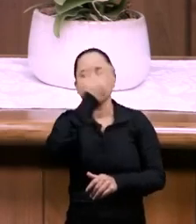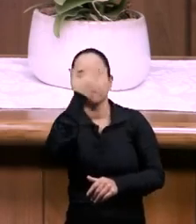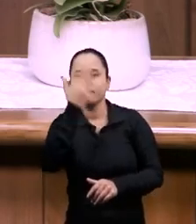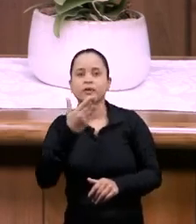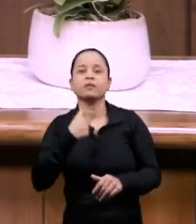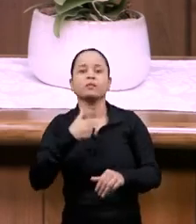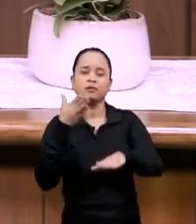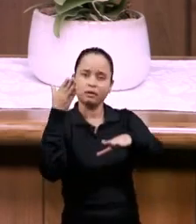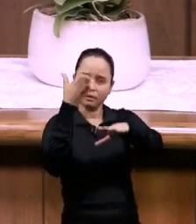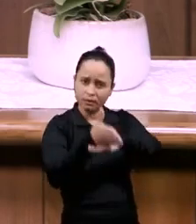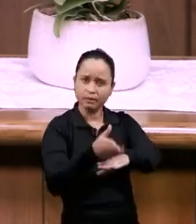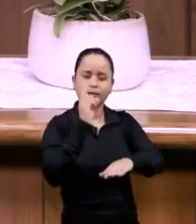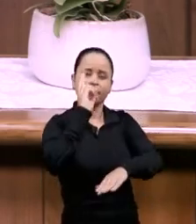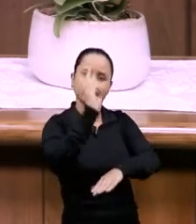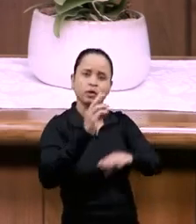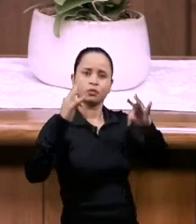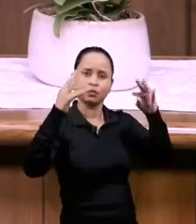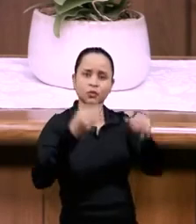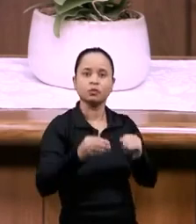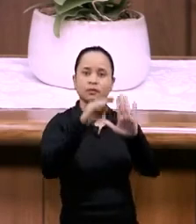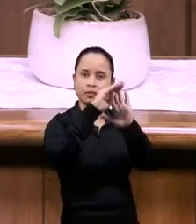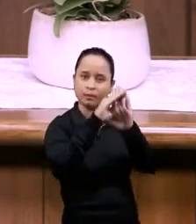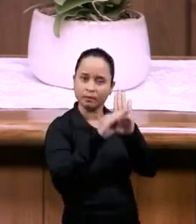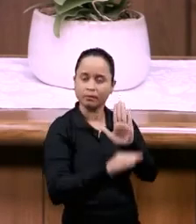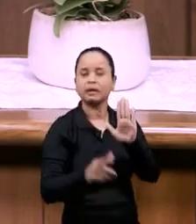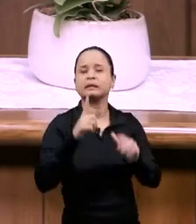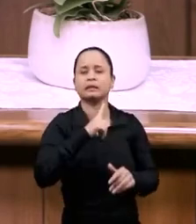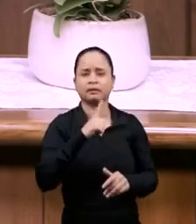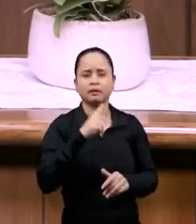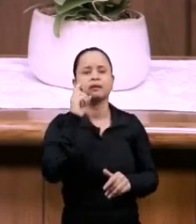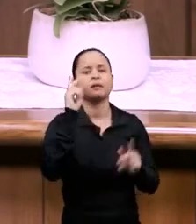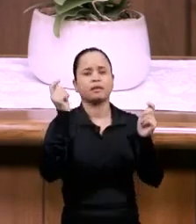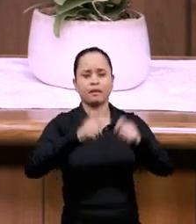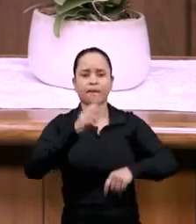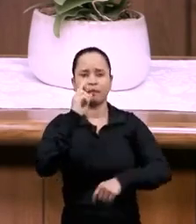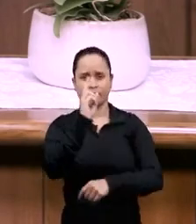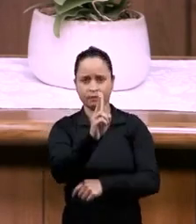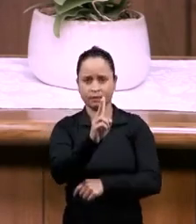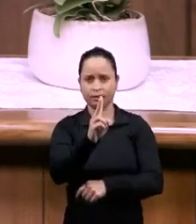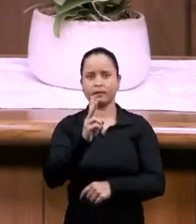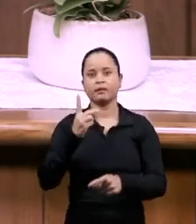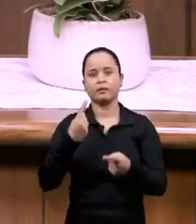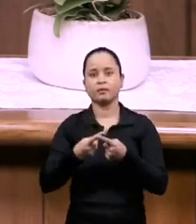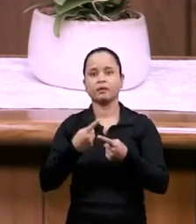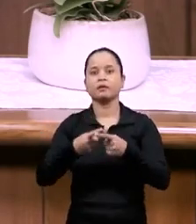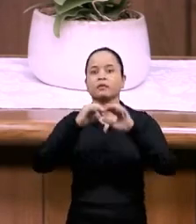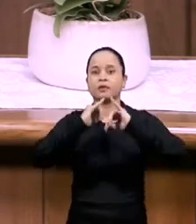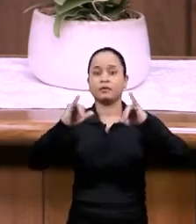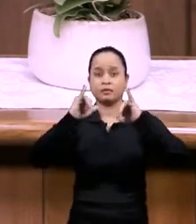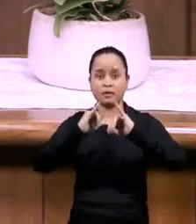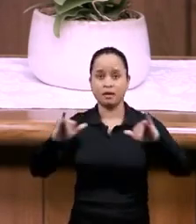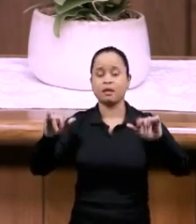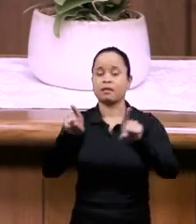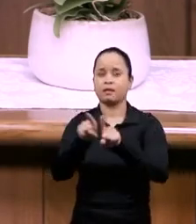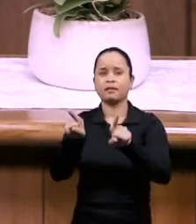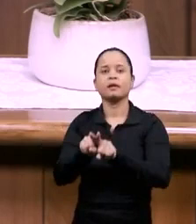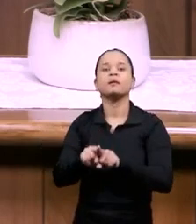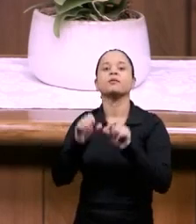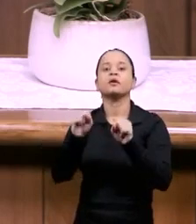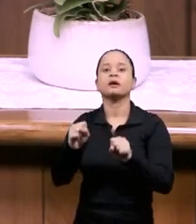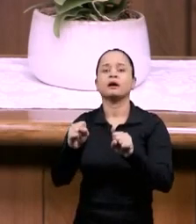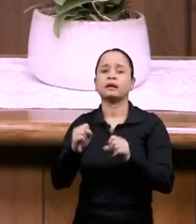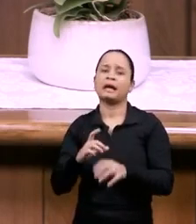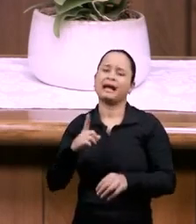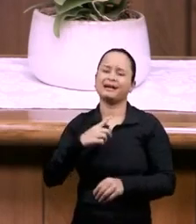YouTube channel to watch all of this, all of the programming. It's also transmitted live on YouTube as well. It's like,